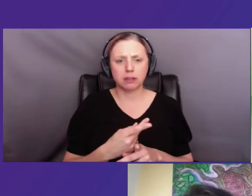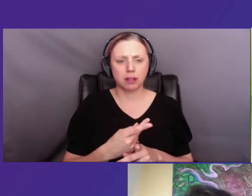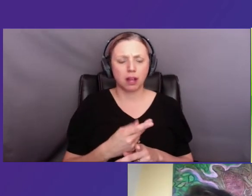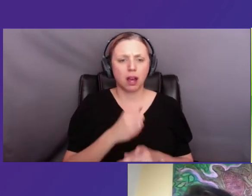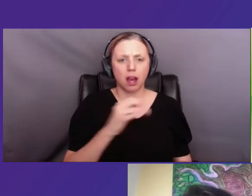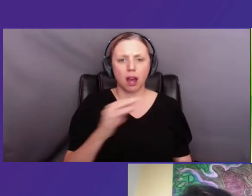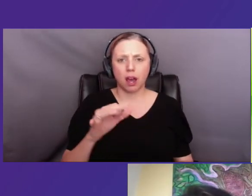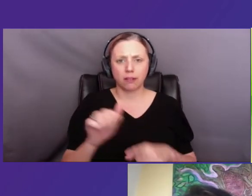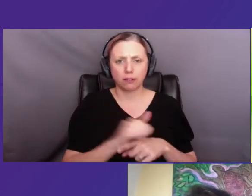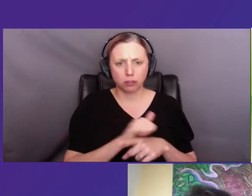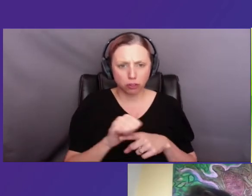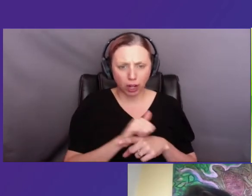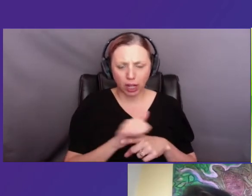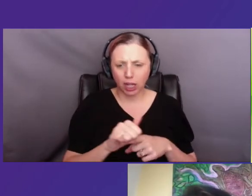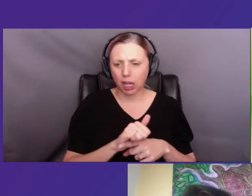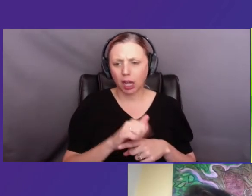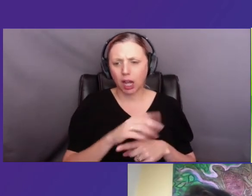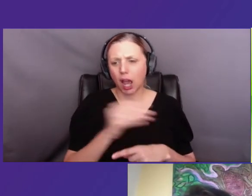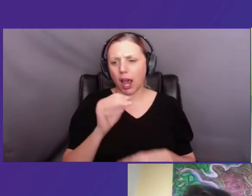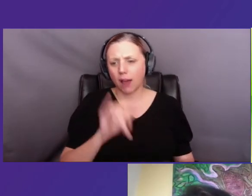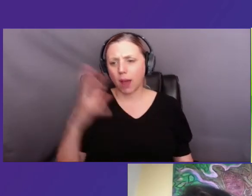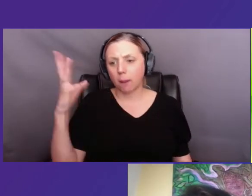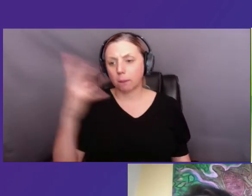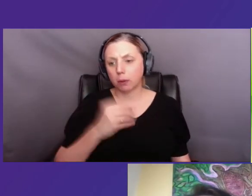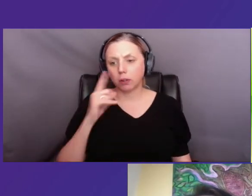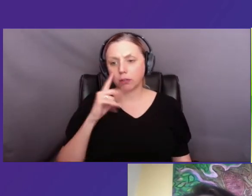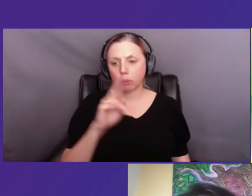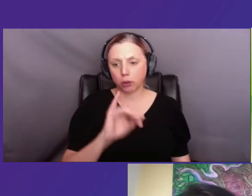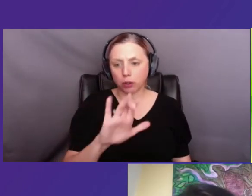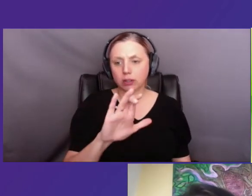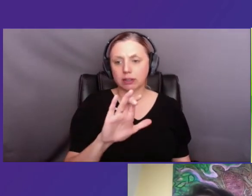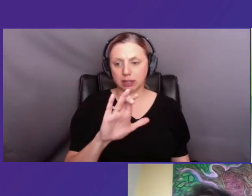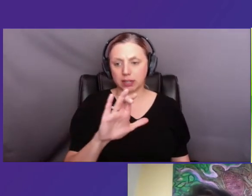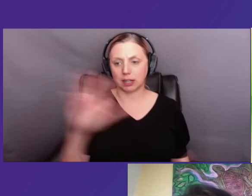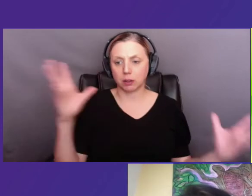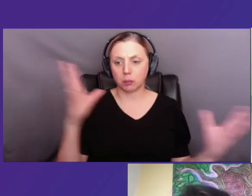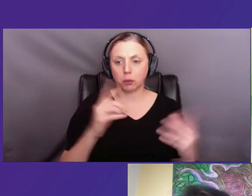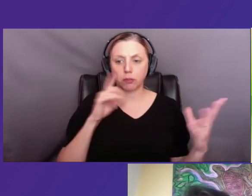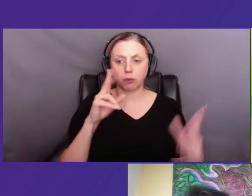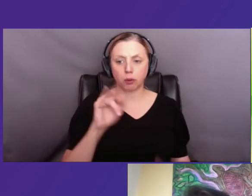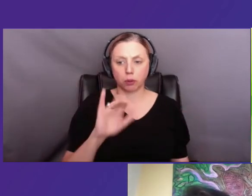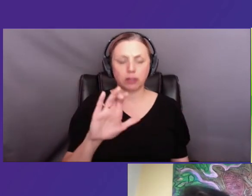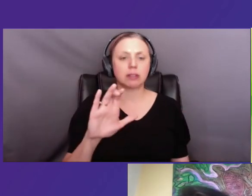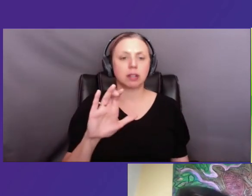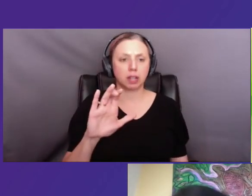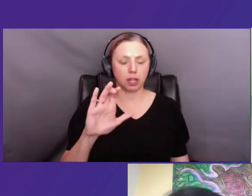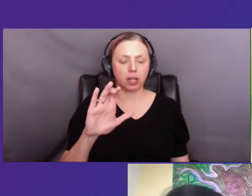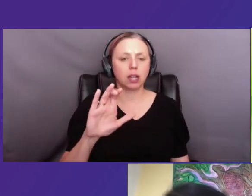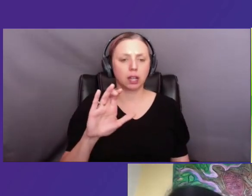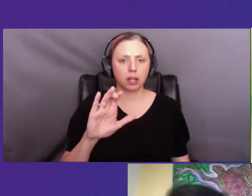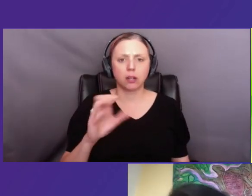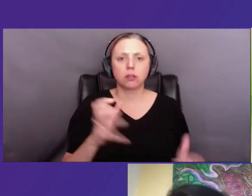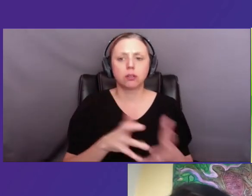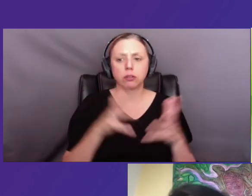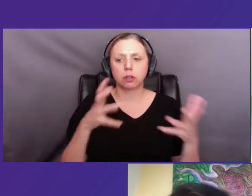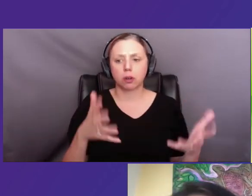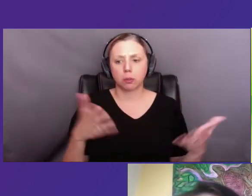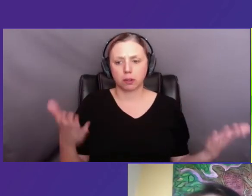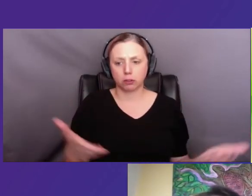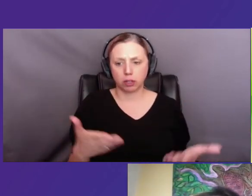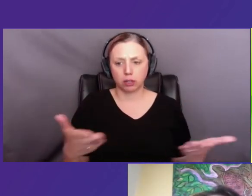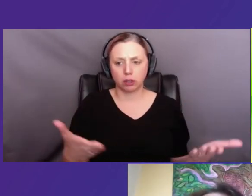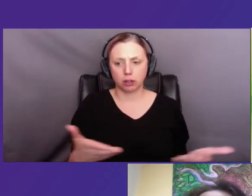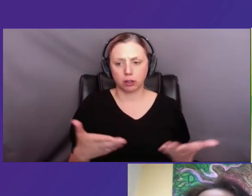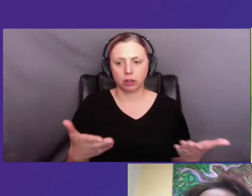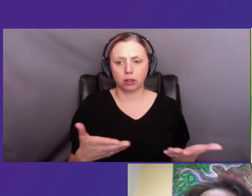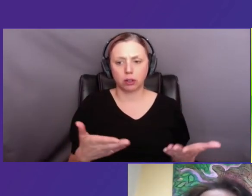of training. And the beauty of New York City, is that there is so much here. So I've taken